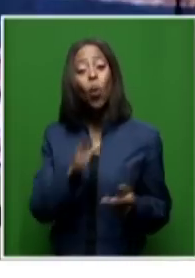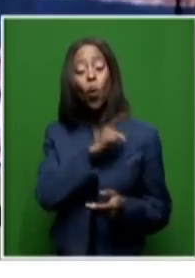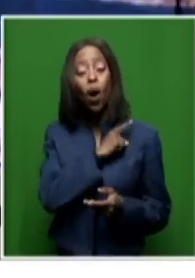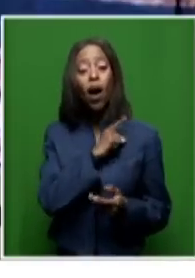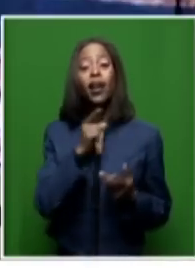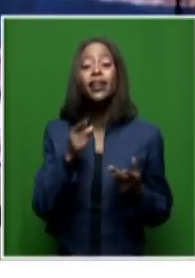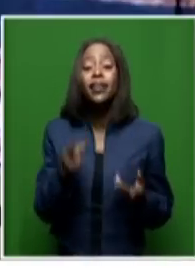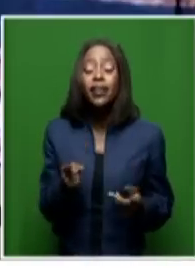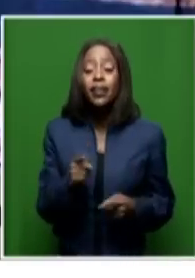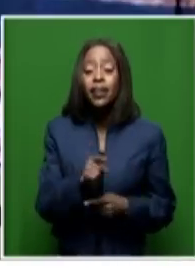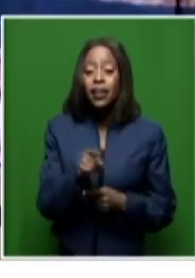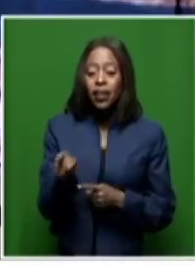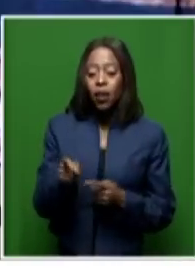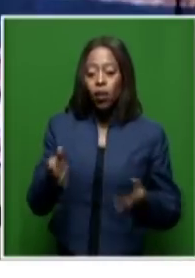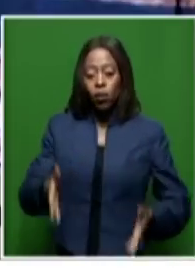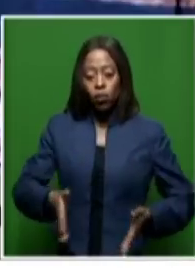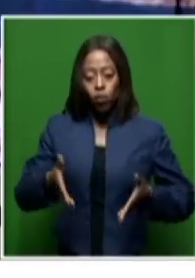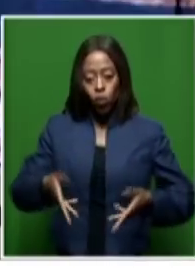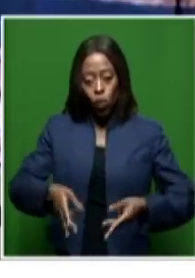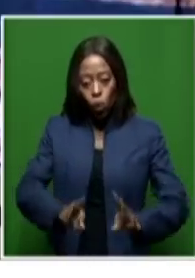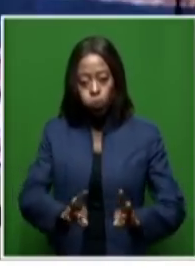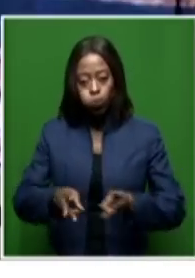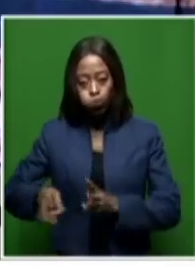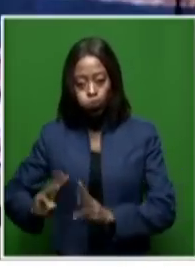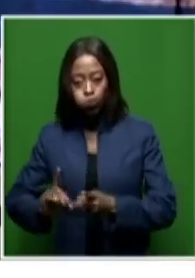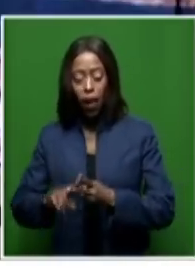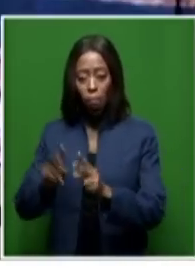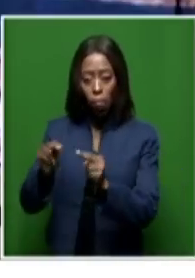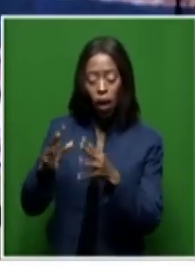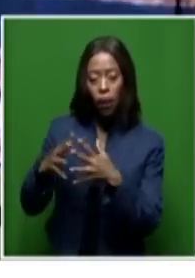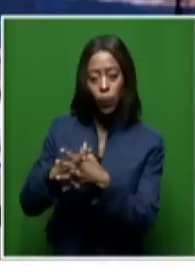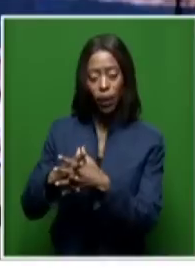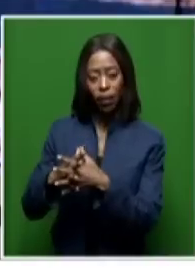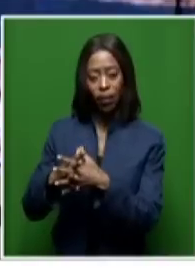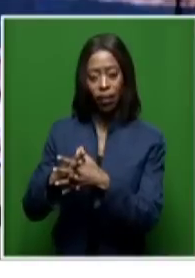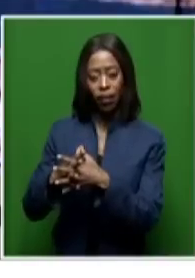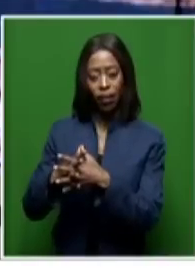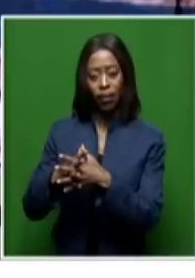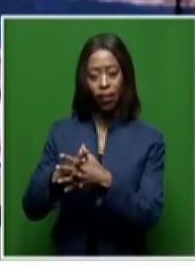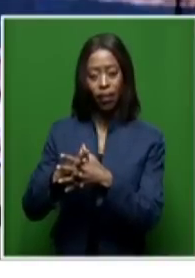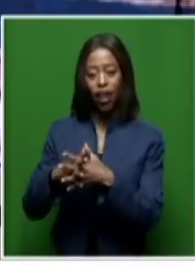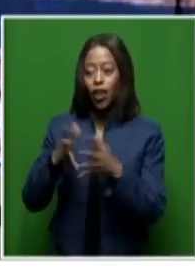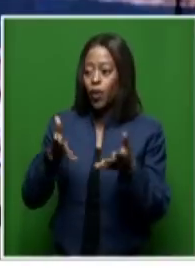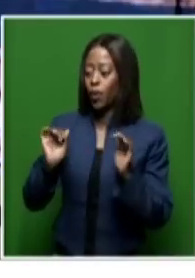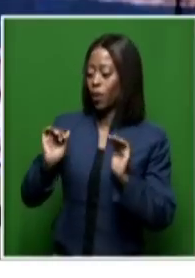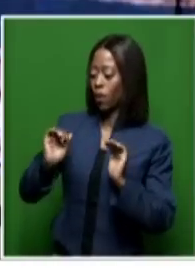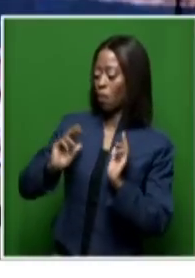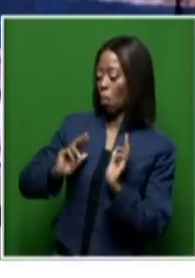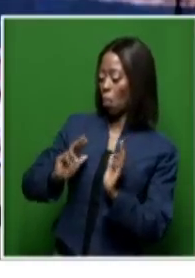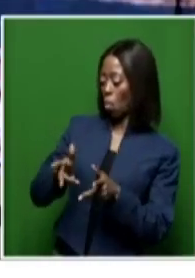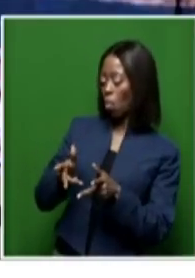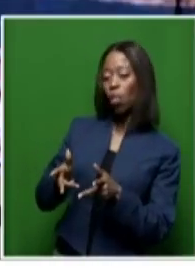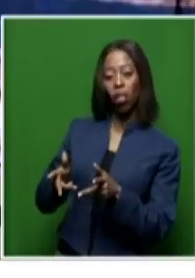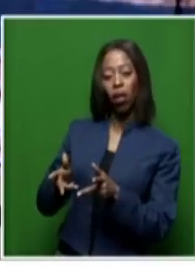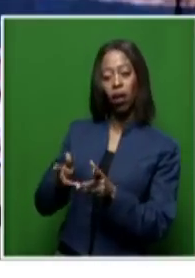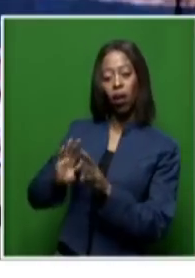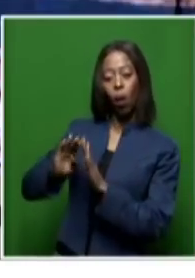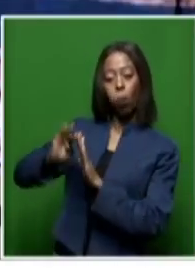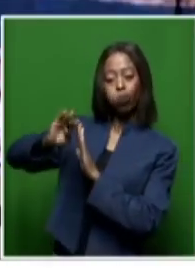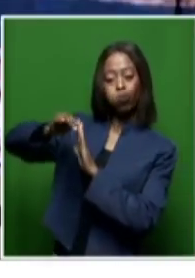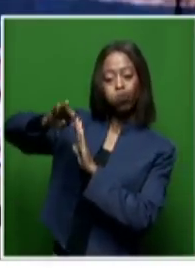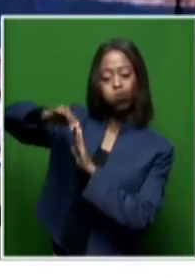for those rail facilities and the network that was allowed to be run down